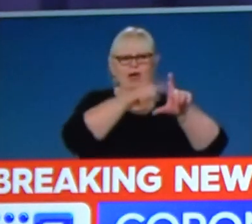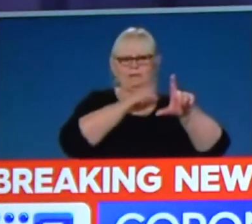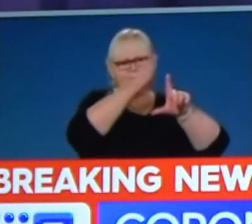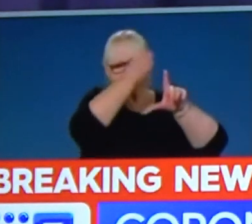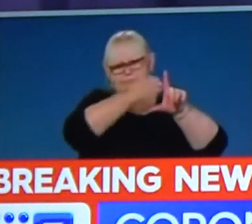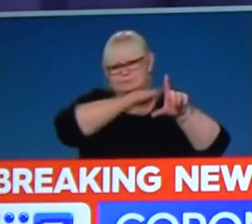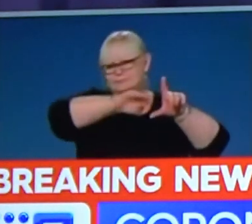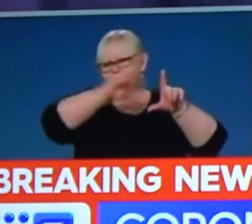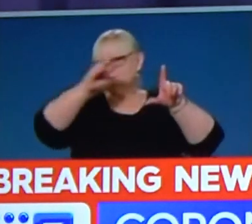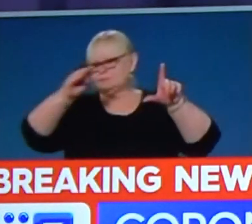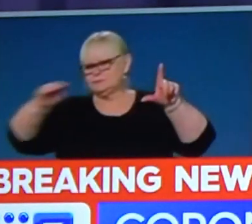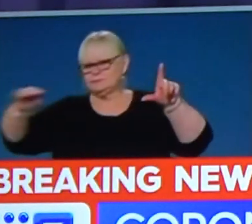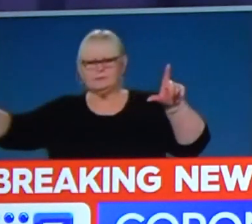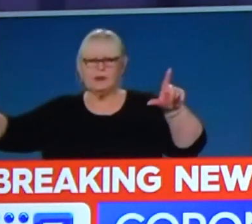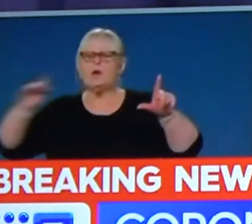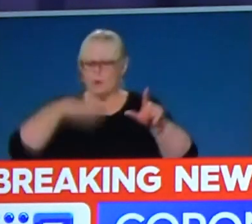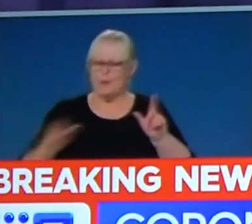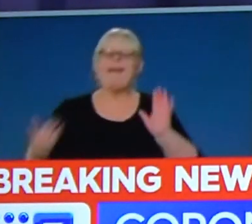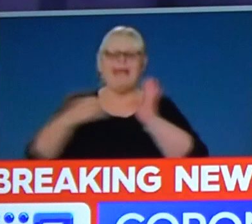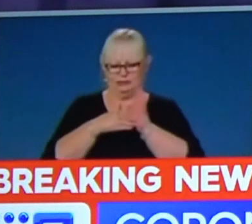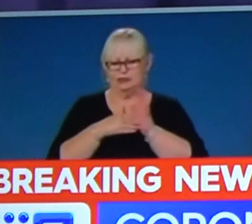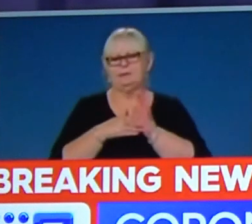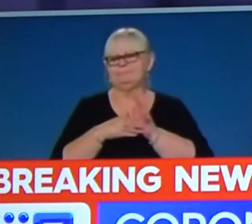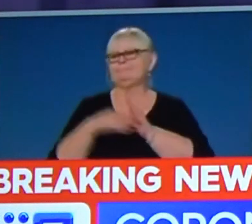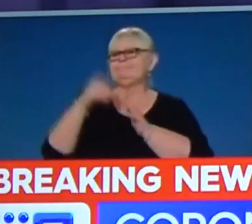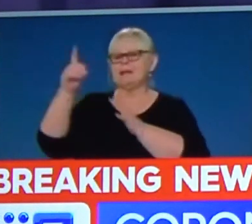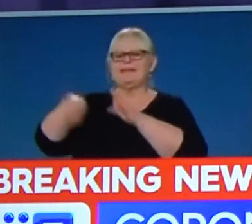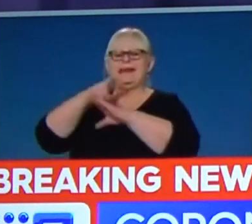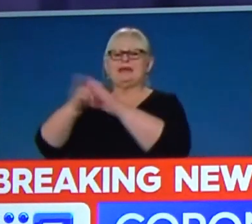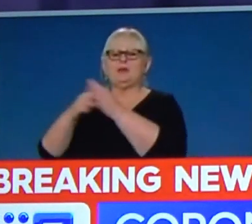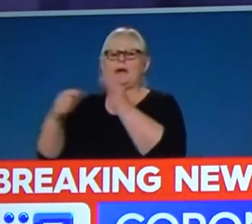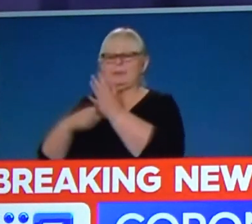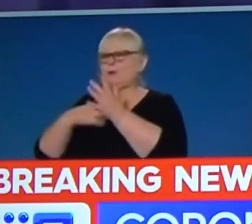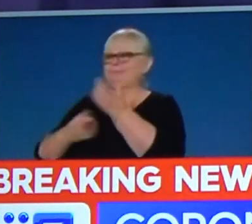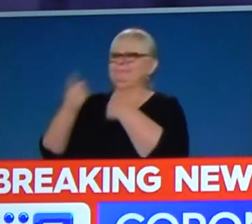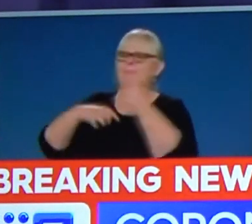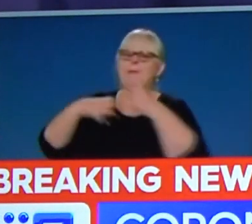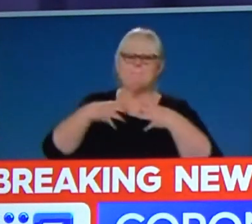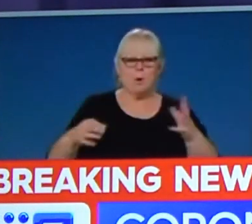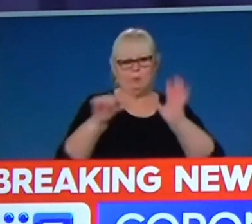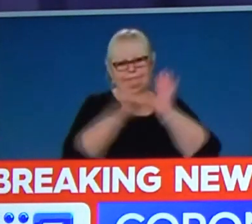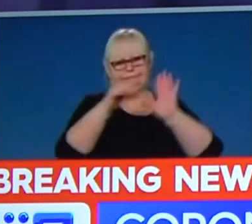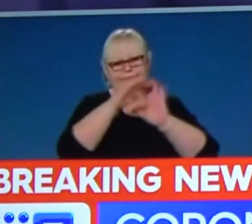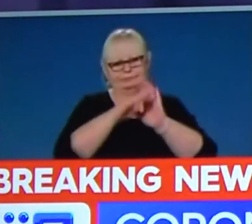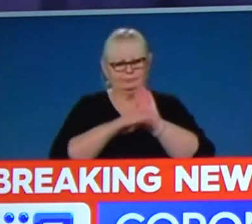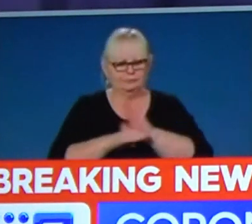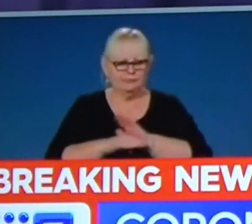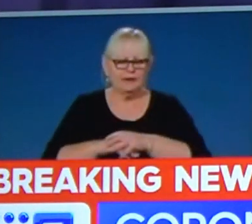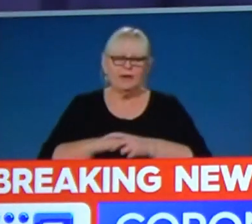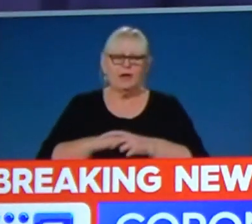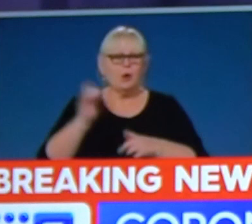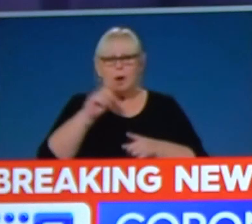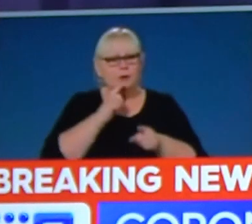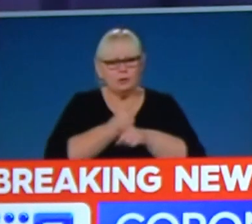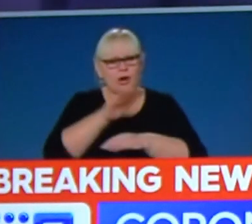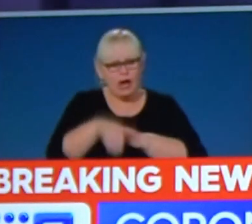that's why these additional measures are recommended by the National Cabinet tonight. Essentially, all is being talked about